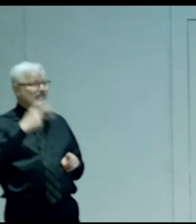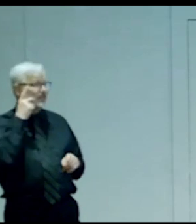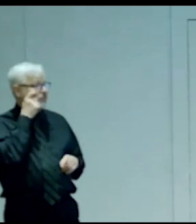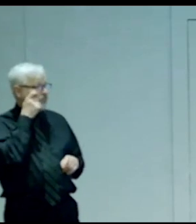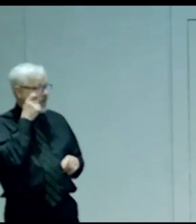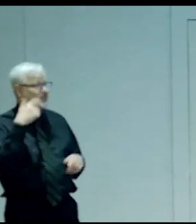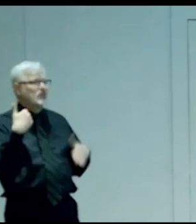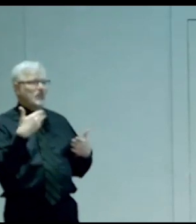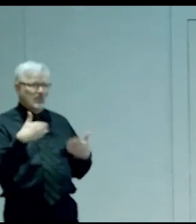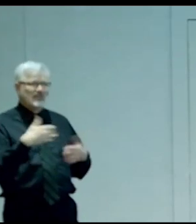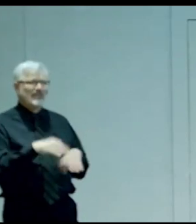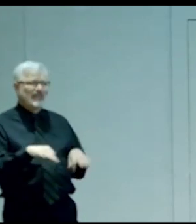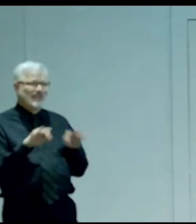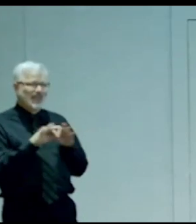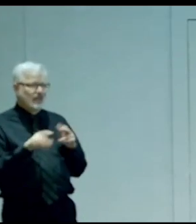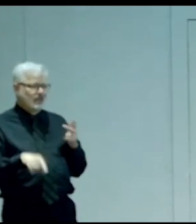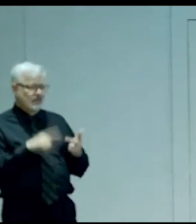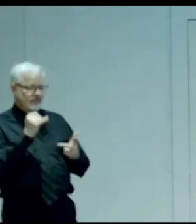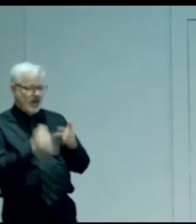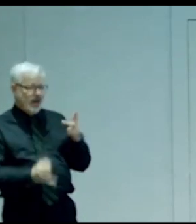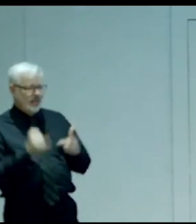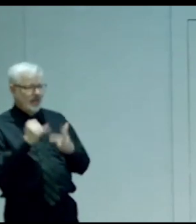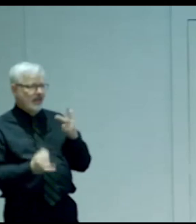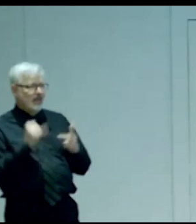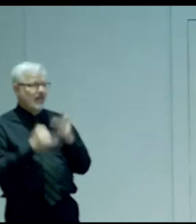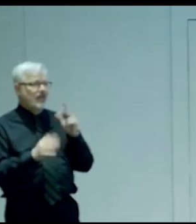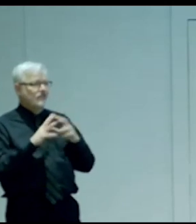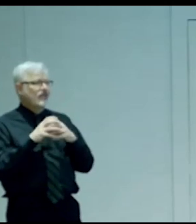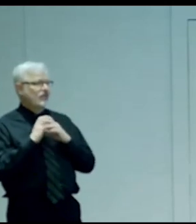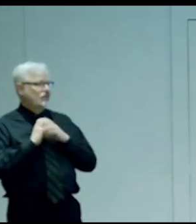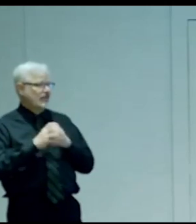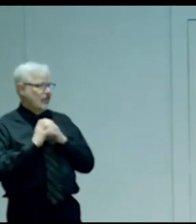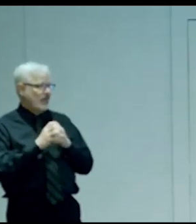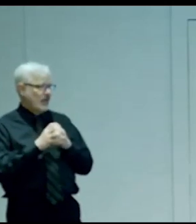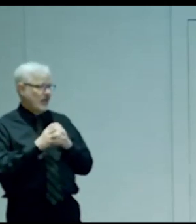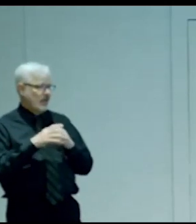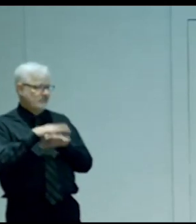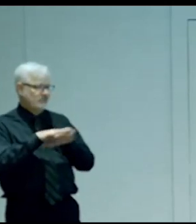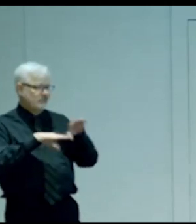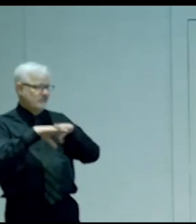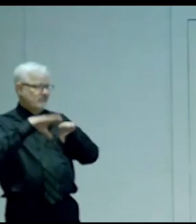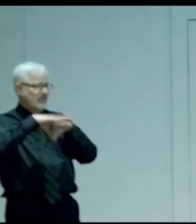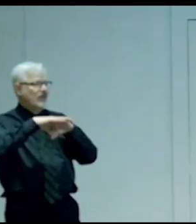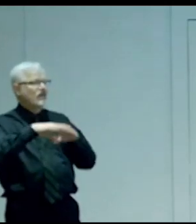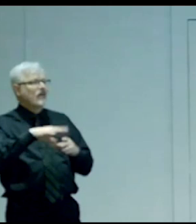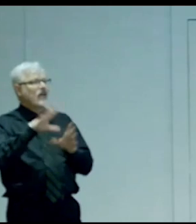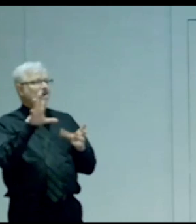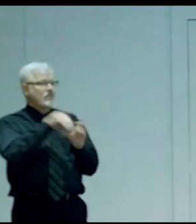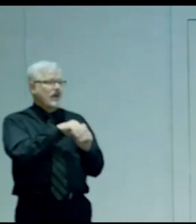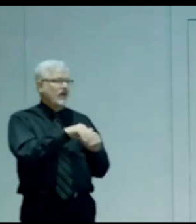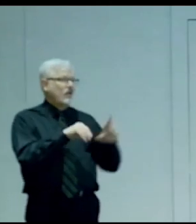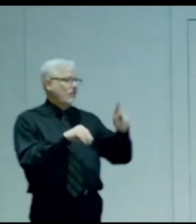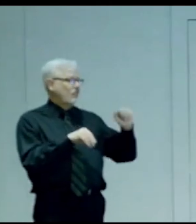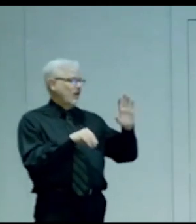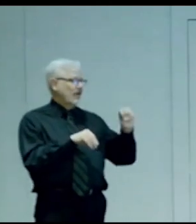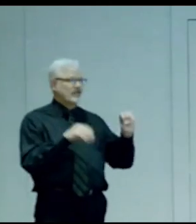significant. And finally, when you go to the intersectionality approach, where you combine the race and the SES